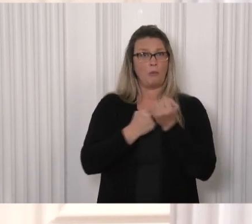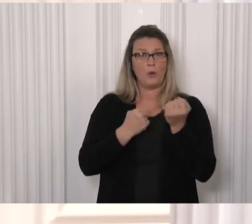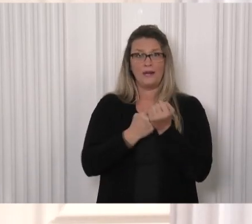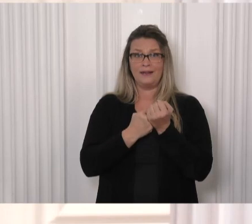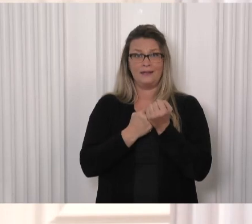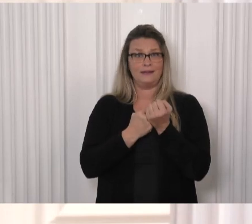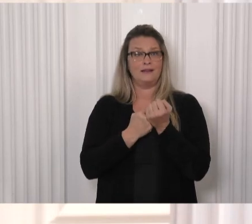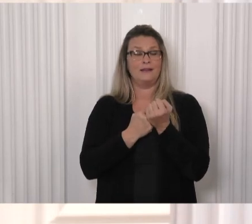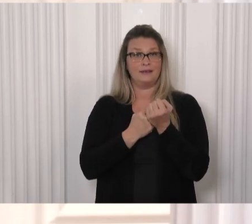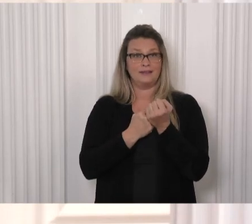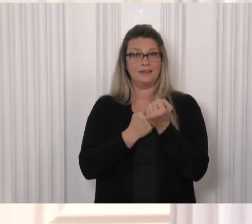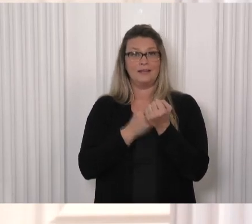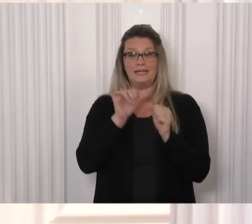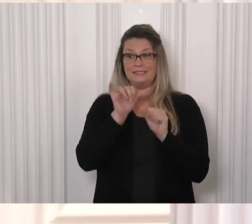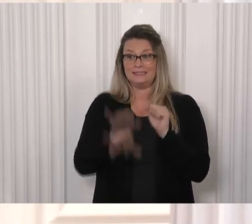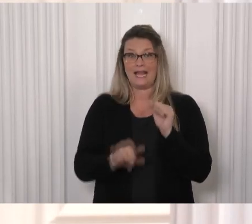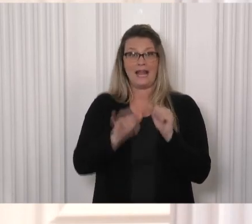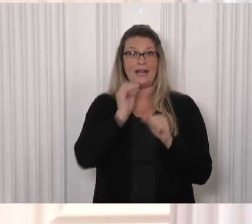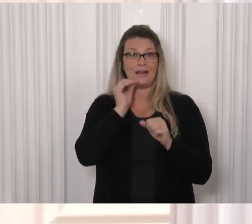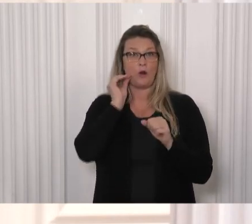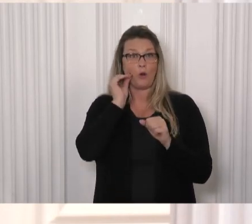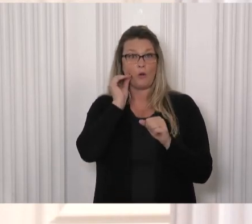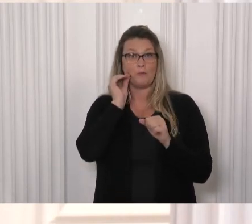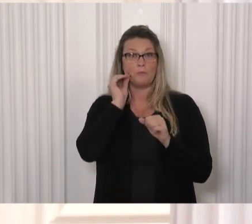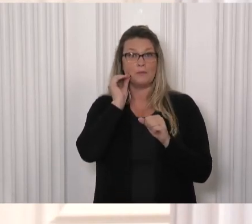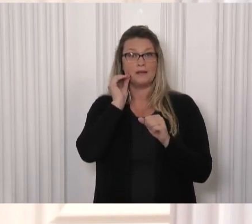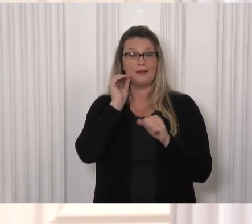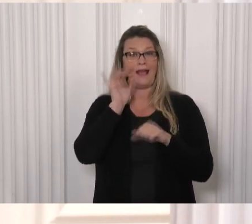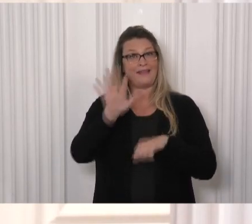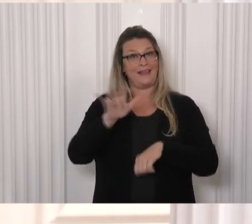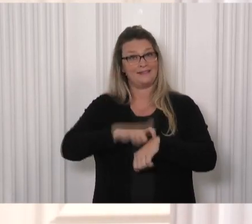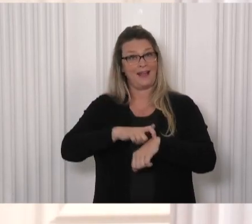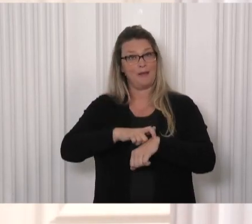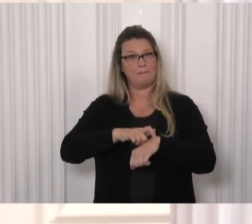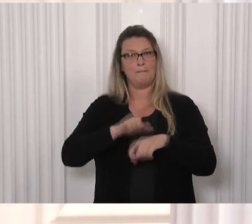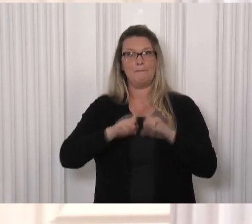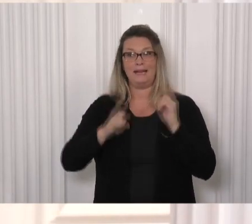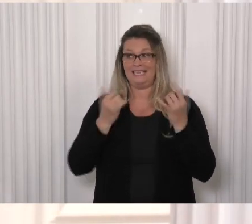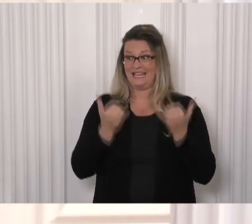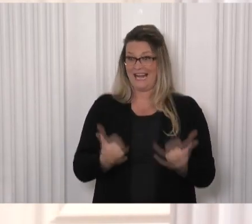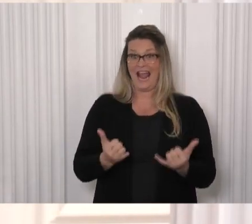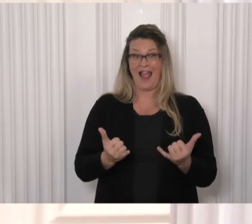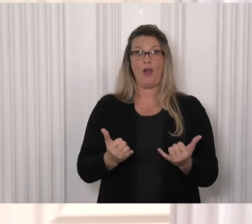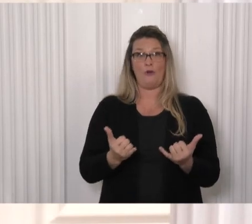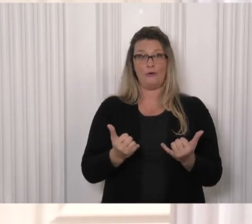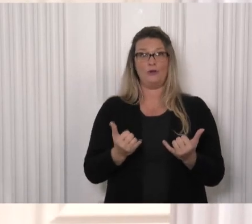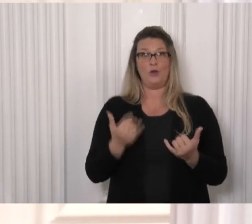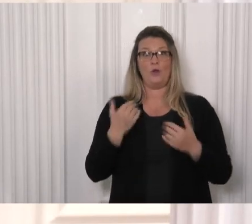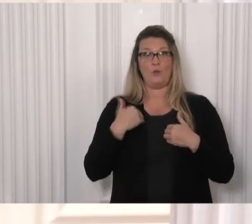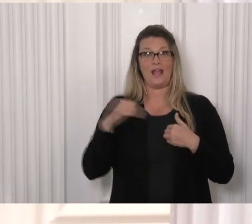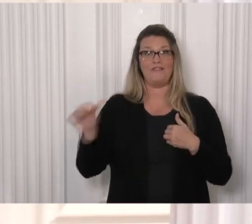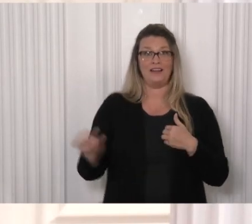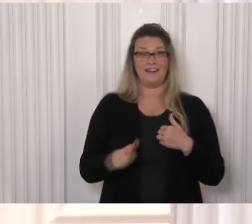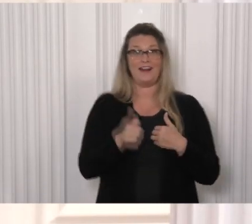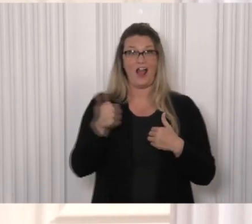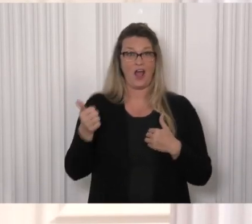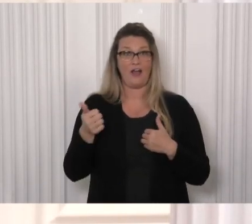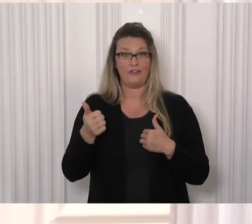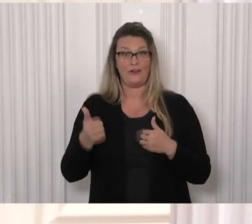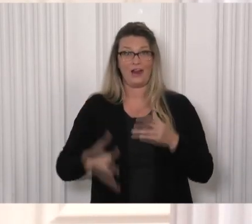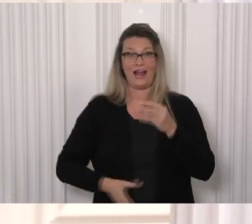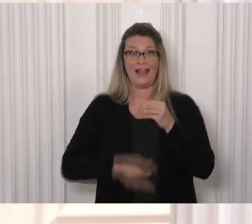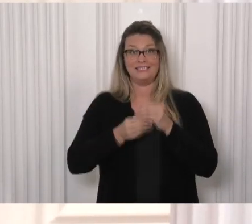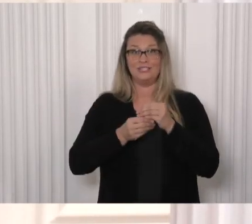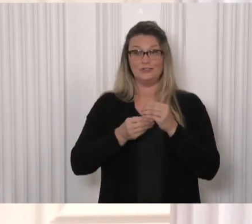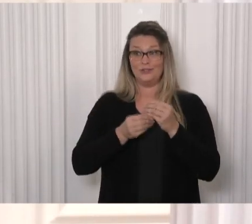to a stay-at-home order. But after that now you have another ingredient that has really come